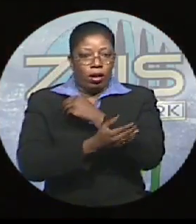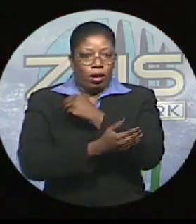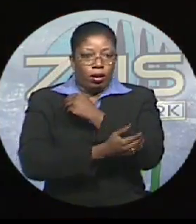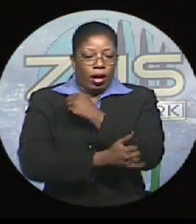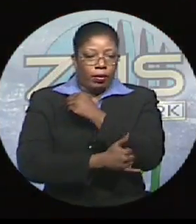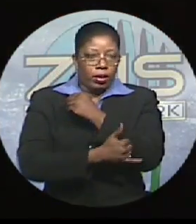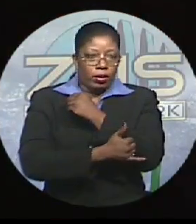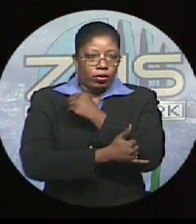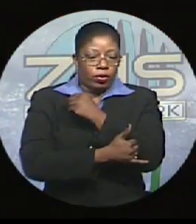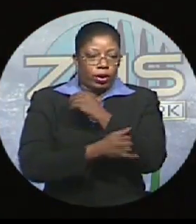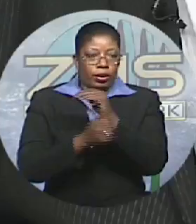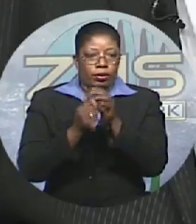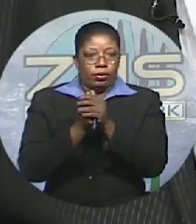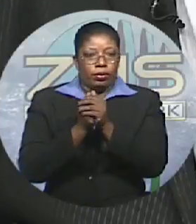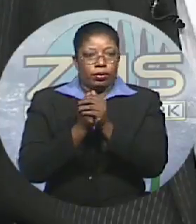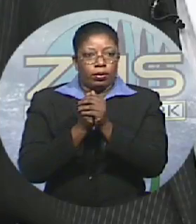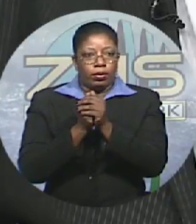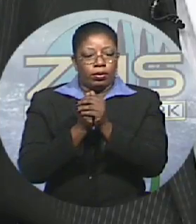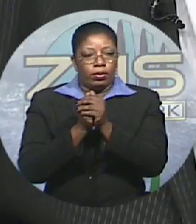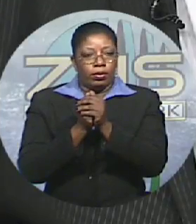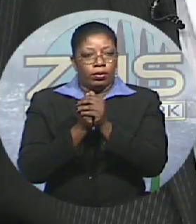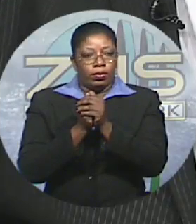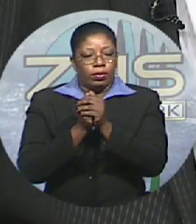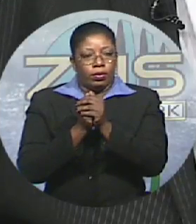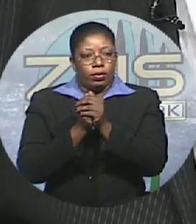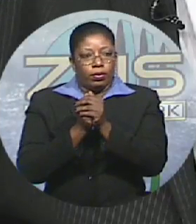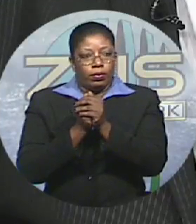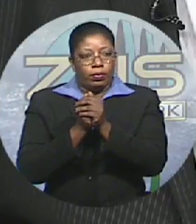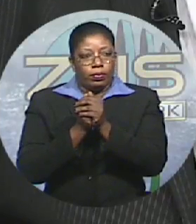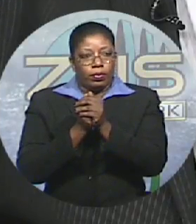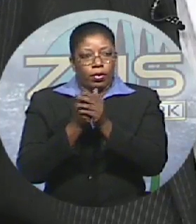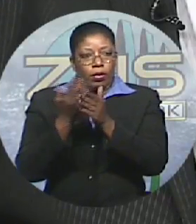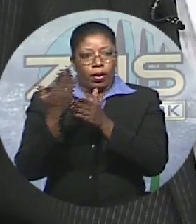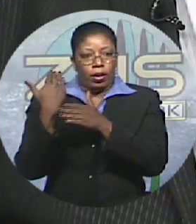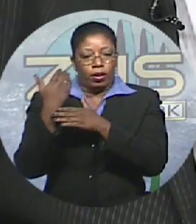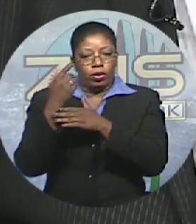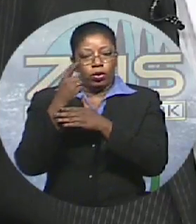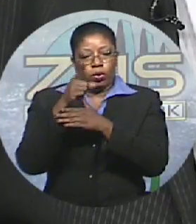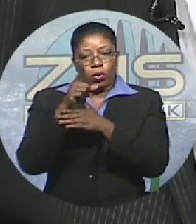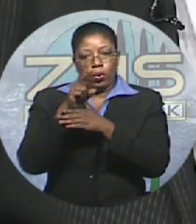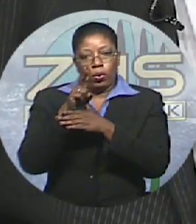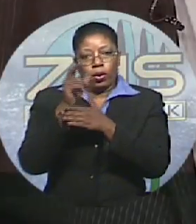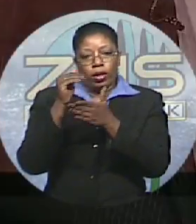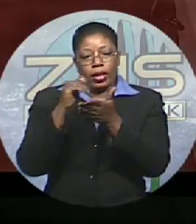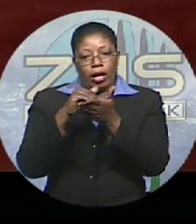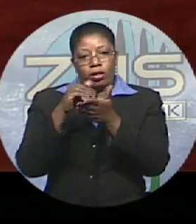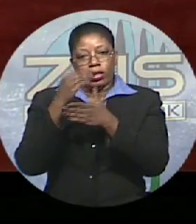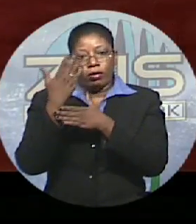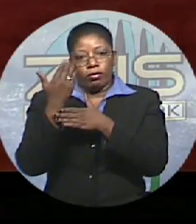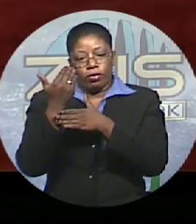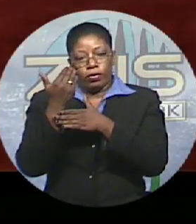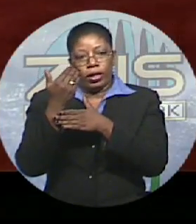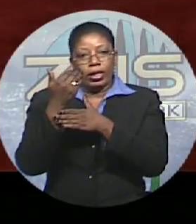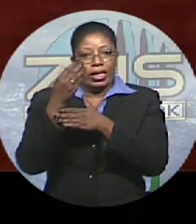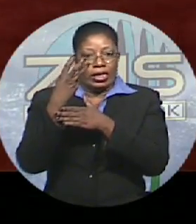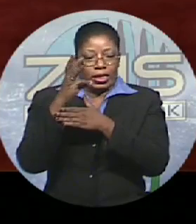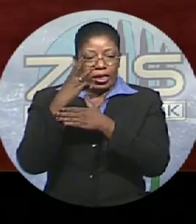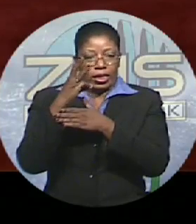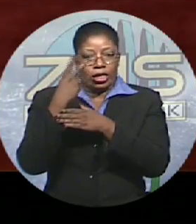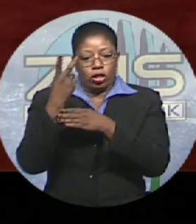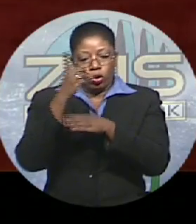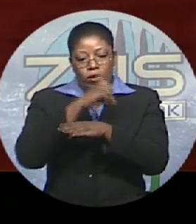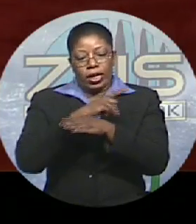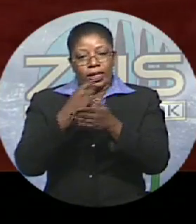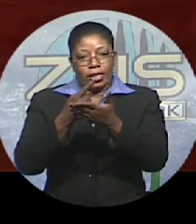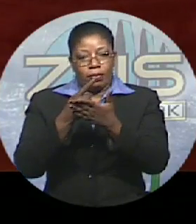Davis, ZNS Network News. Senators passed the 2015-2016 budget last night following 2 days of debate.